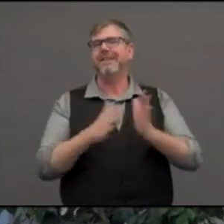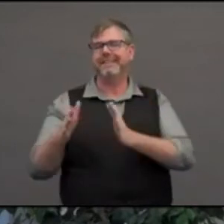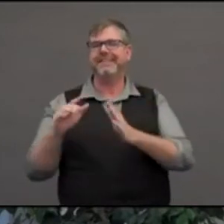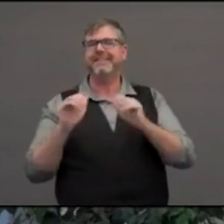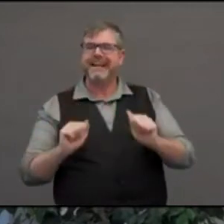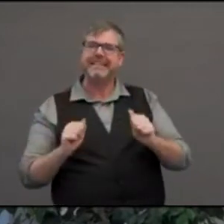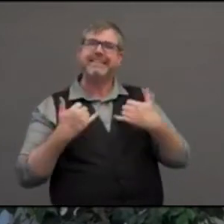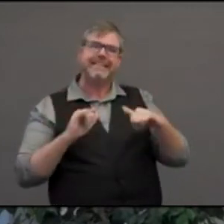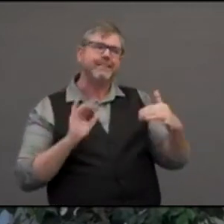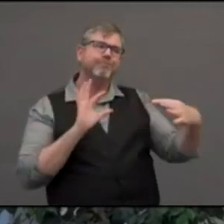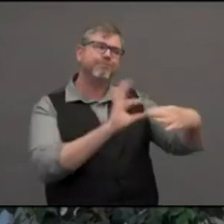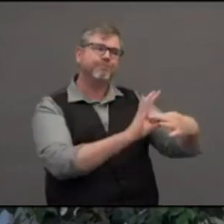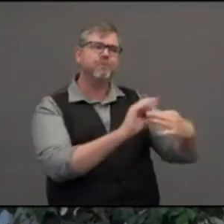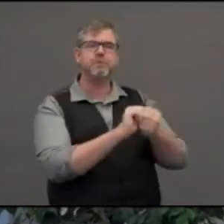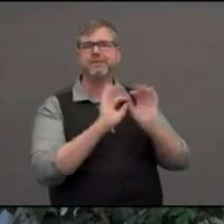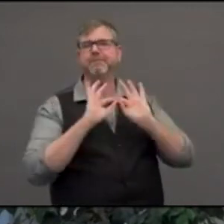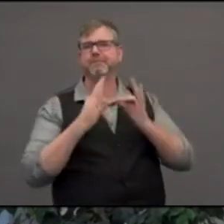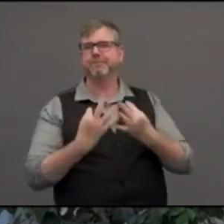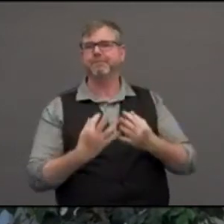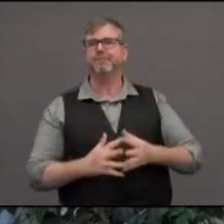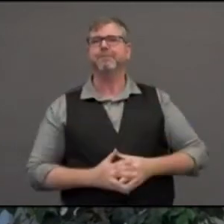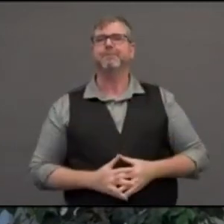how much we are thinking about them.